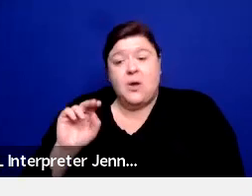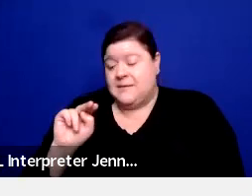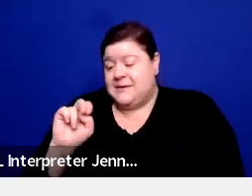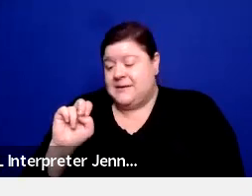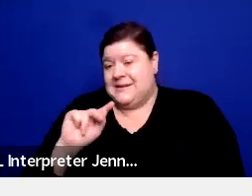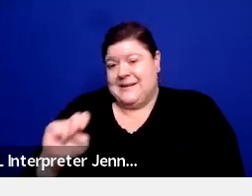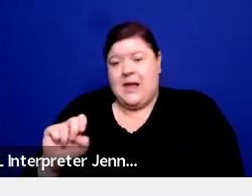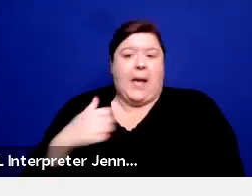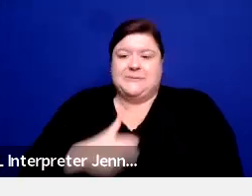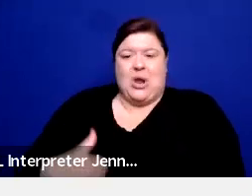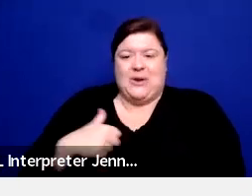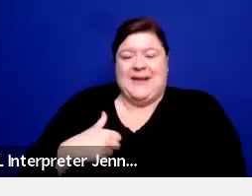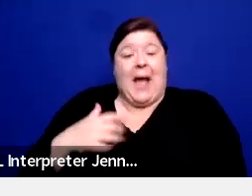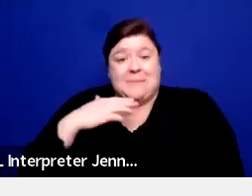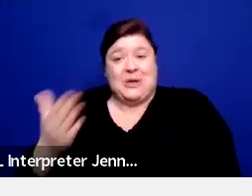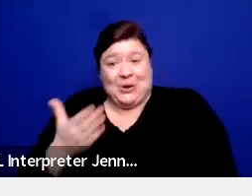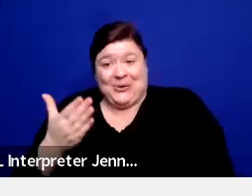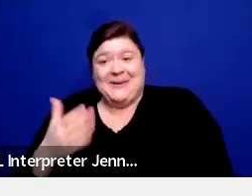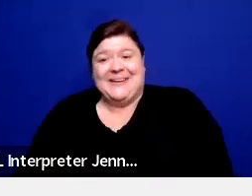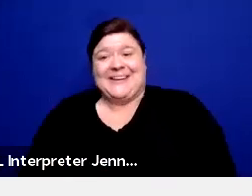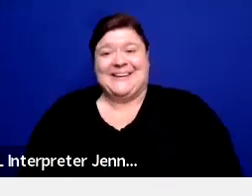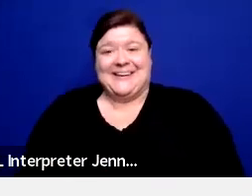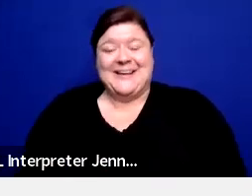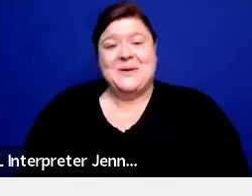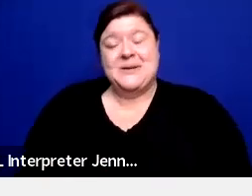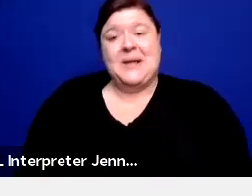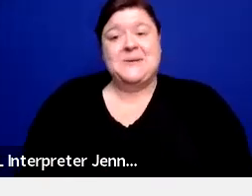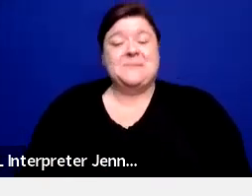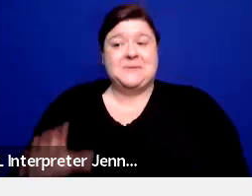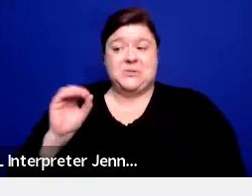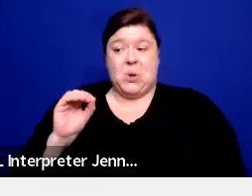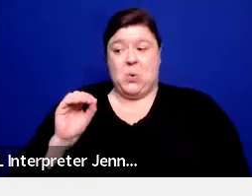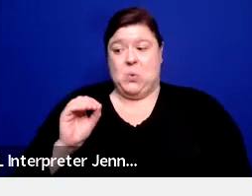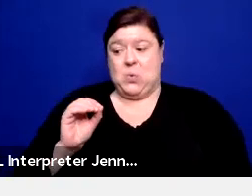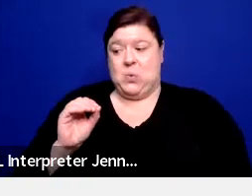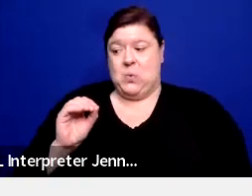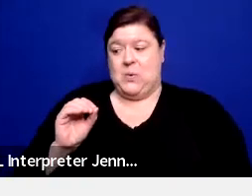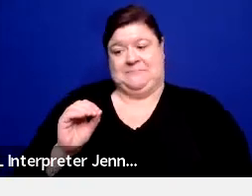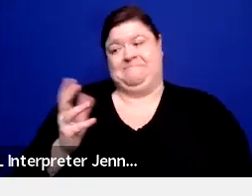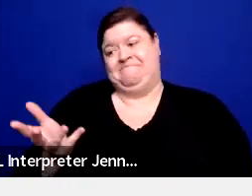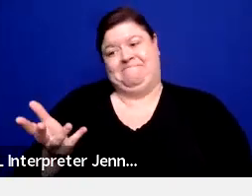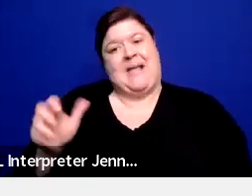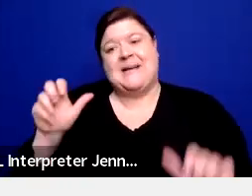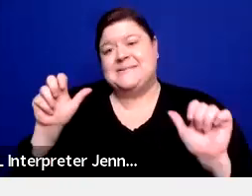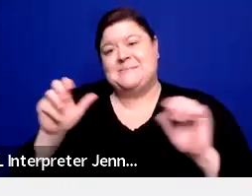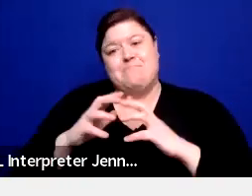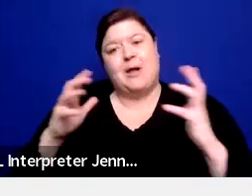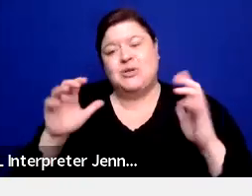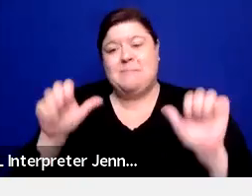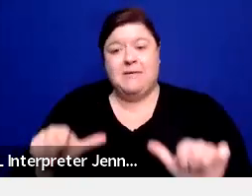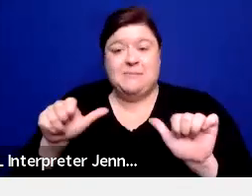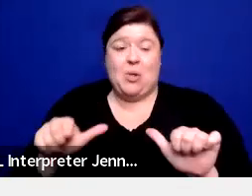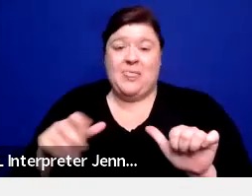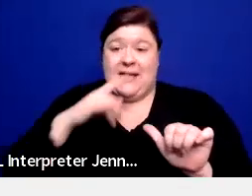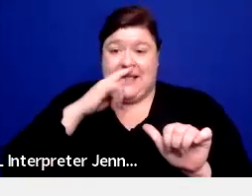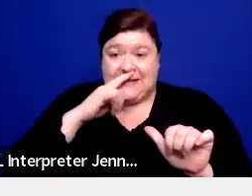she might be in Sorry. meeting. Yes, I am unmuting myself. So yes, as much as possible, the kids are